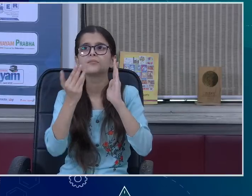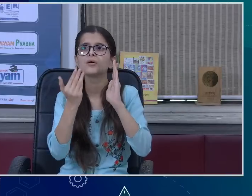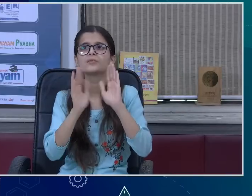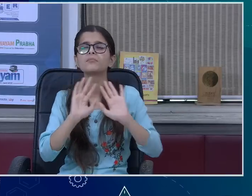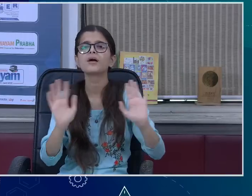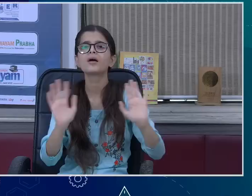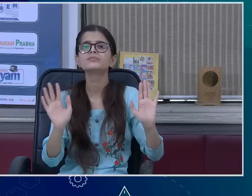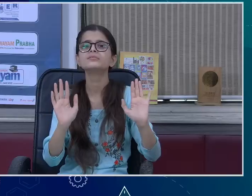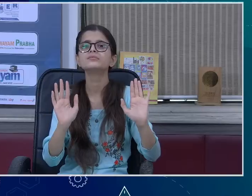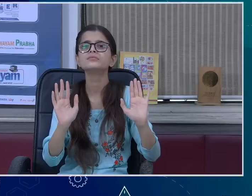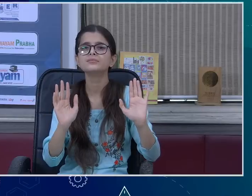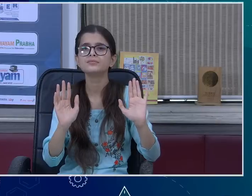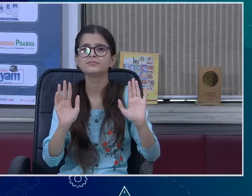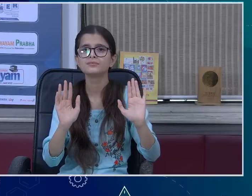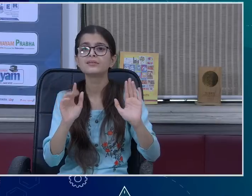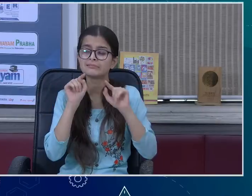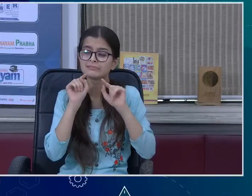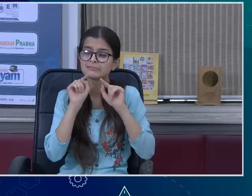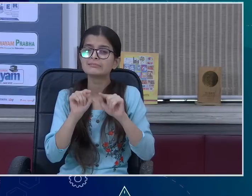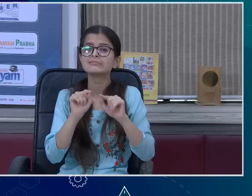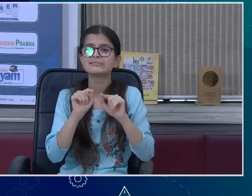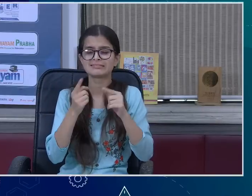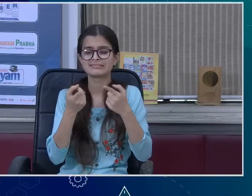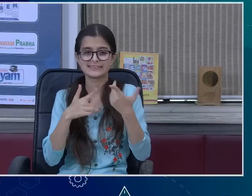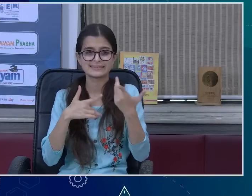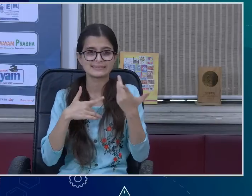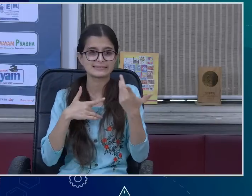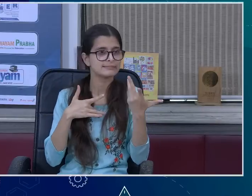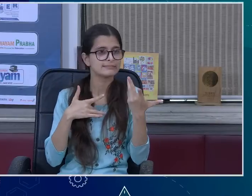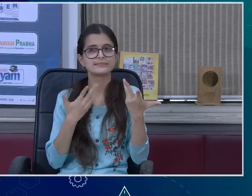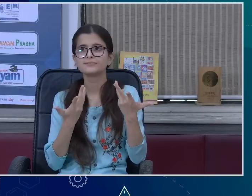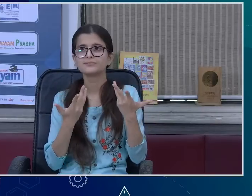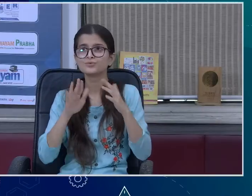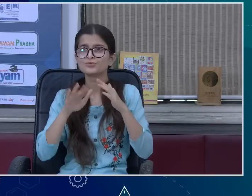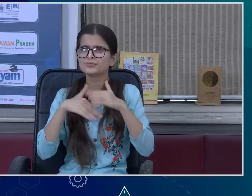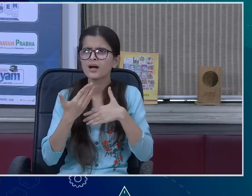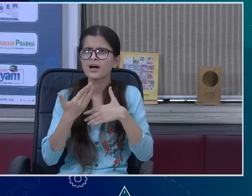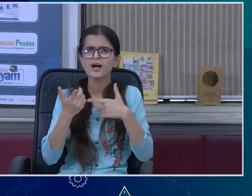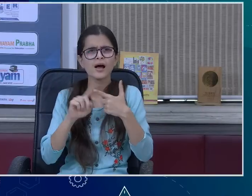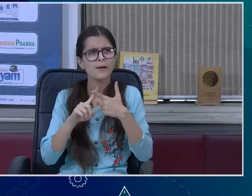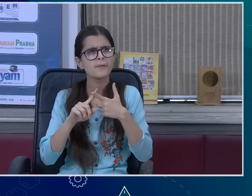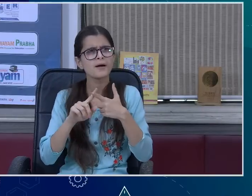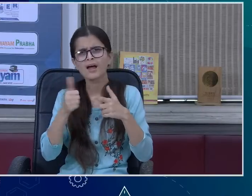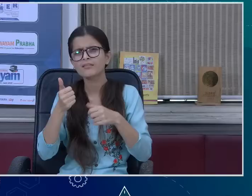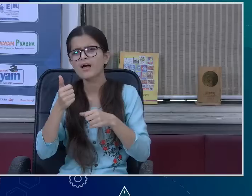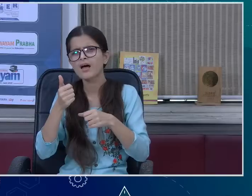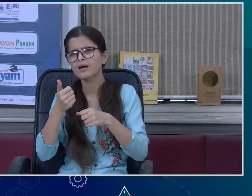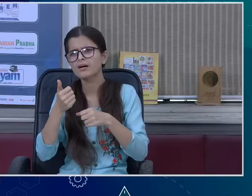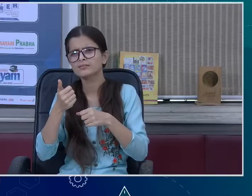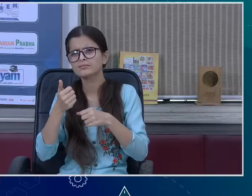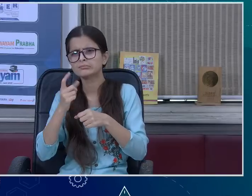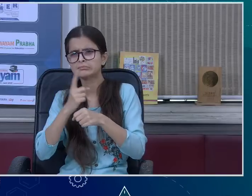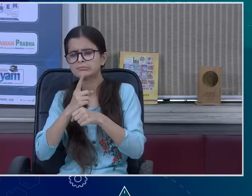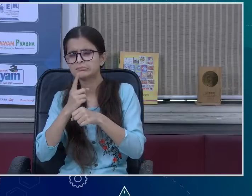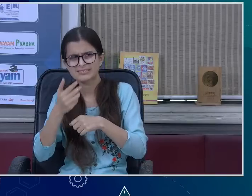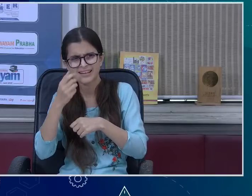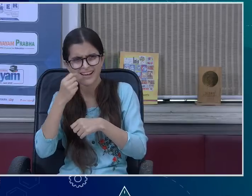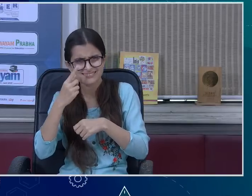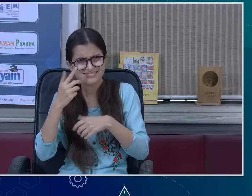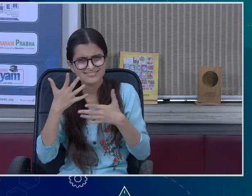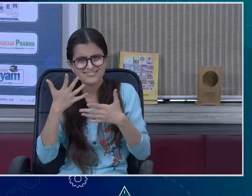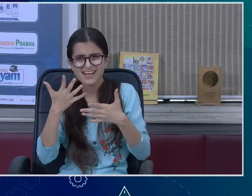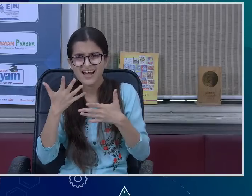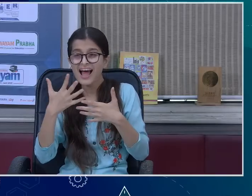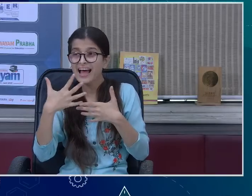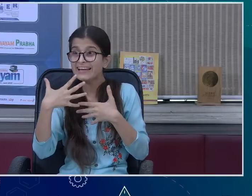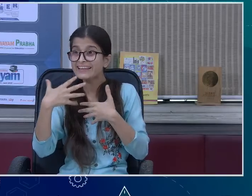a huge motivation for me. But before that, when I was having another teacher which actually do not understand my difficulty,